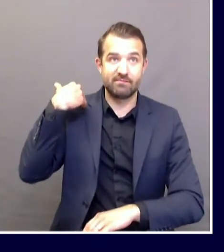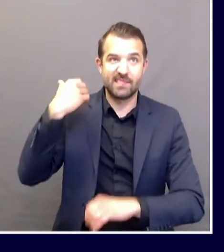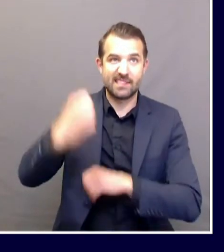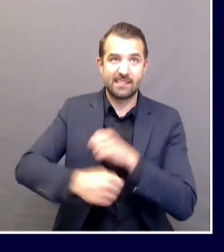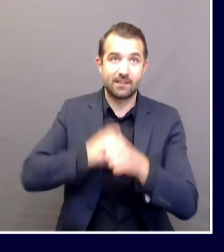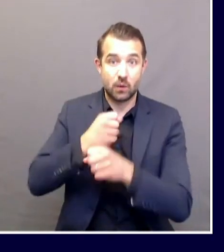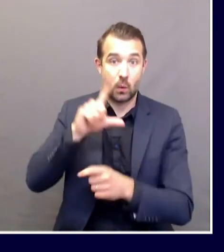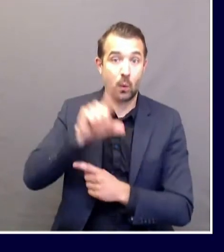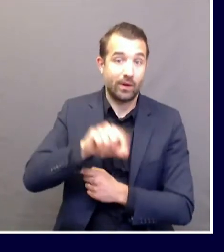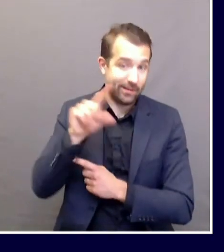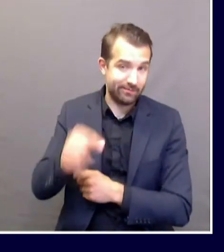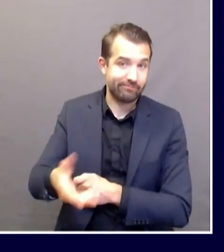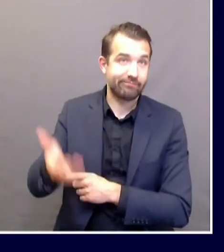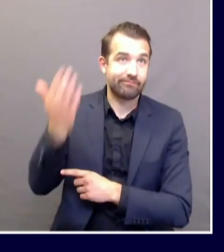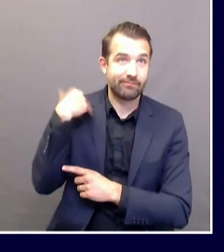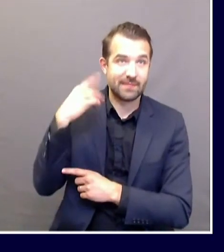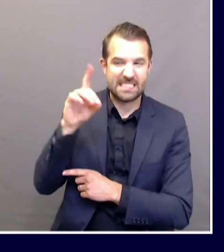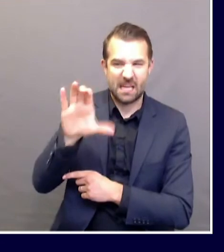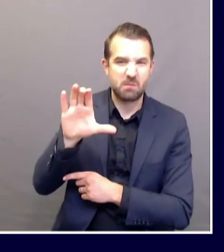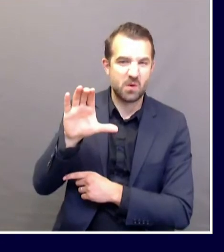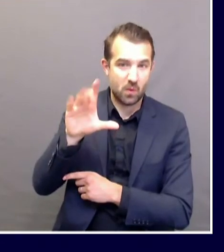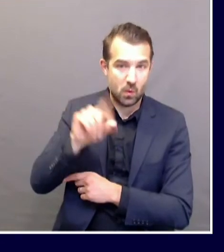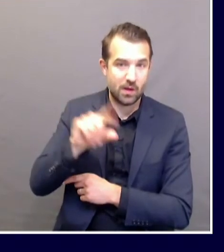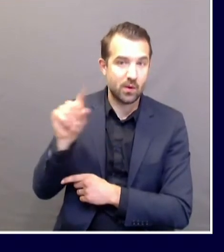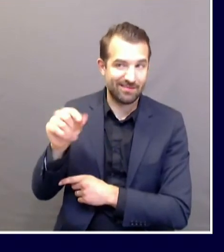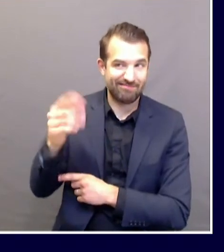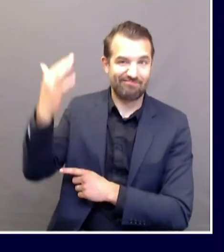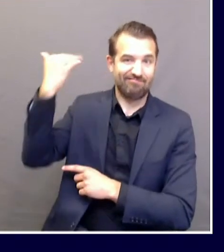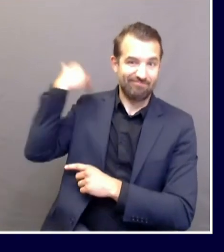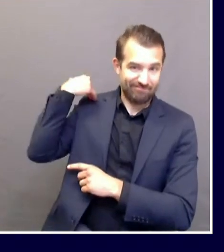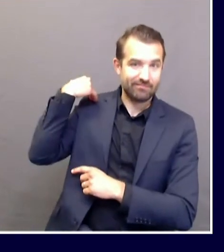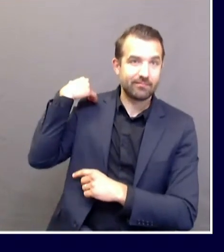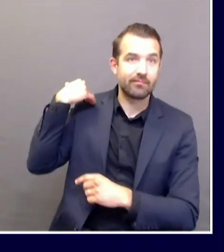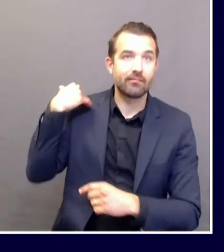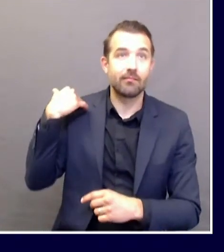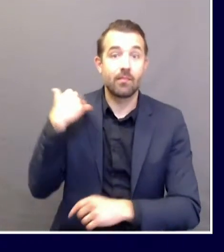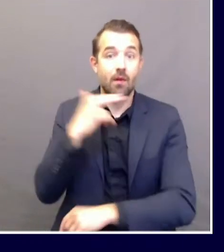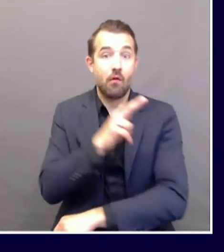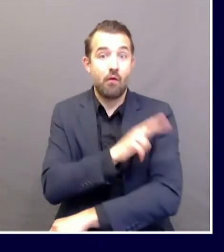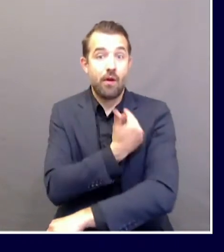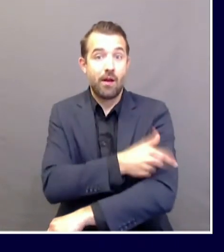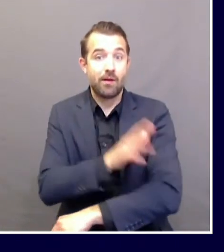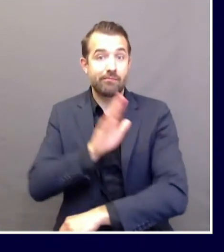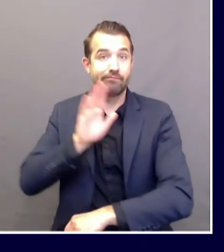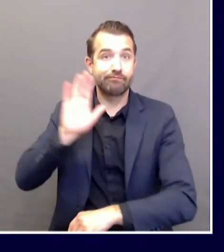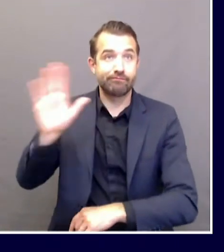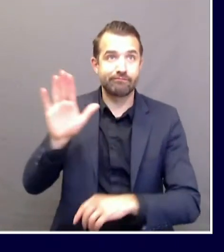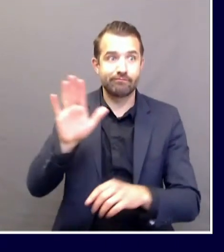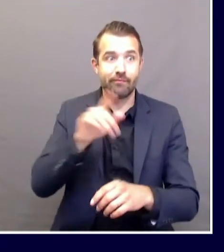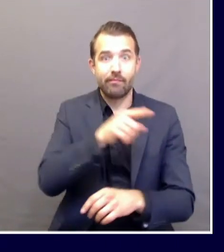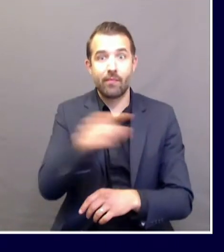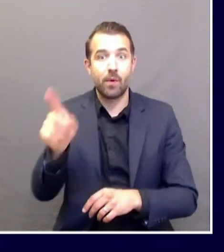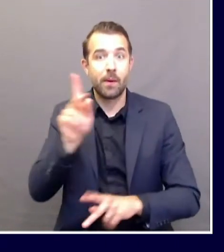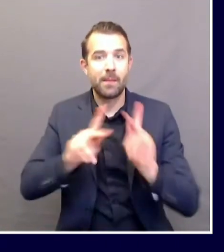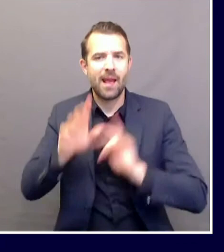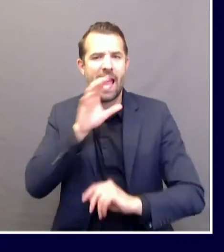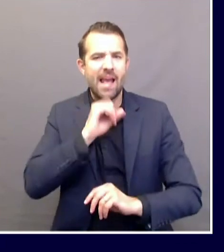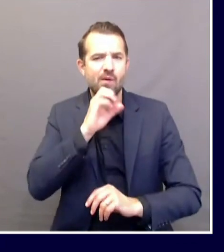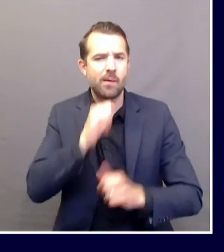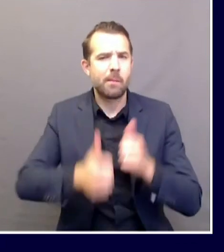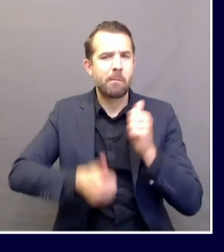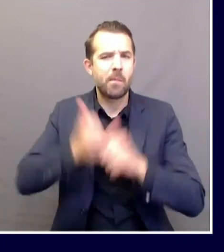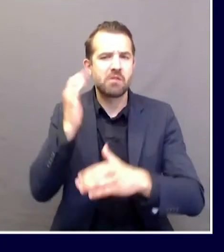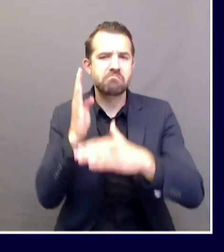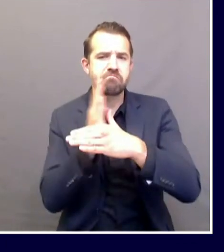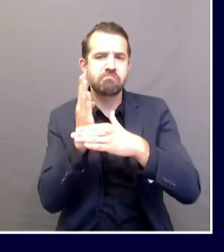before vaccination started, the average age of people hospitalized in Maine back in December of 2020 was